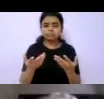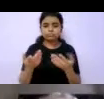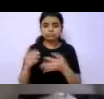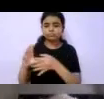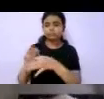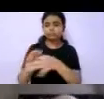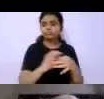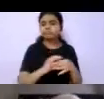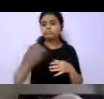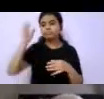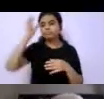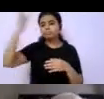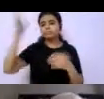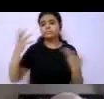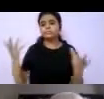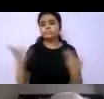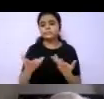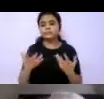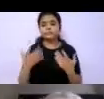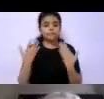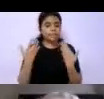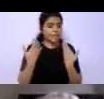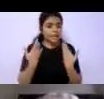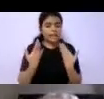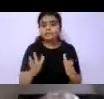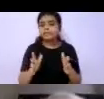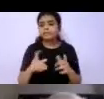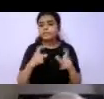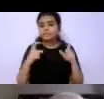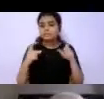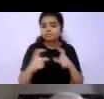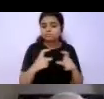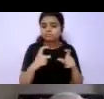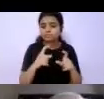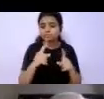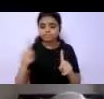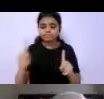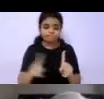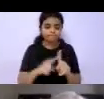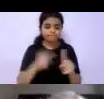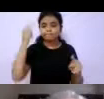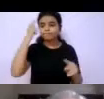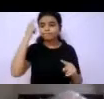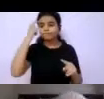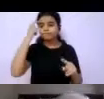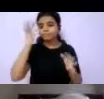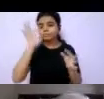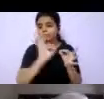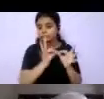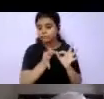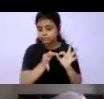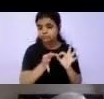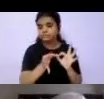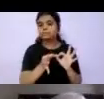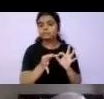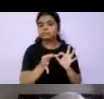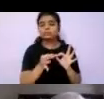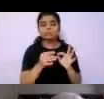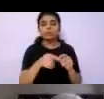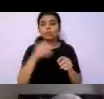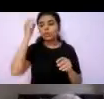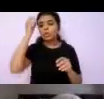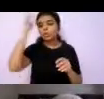concept that too often carries with it saccharine sentimentality, and revalue a concept